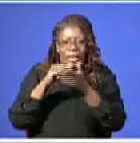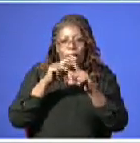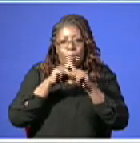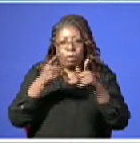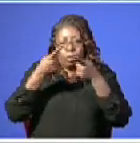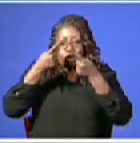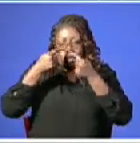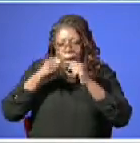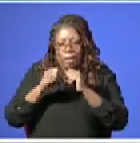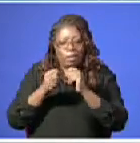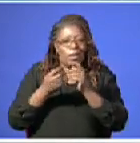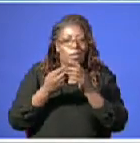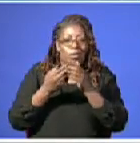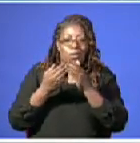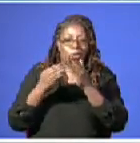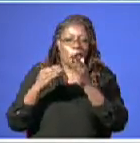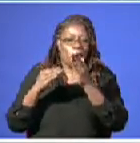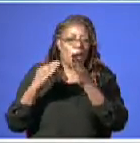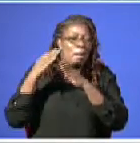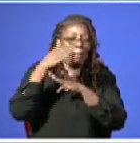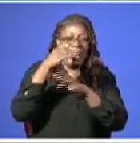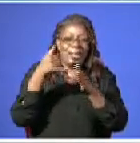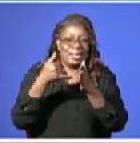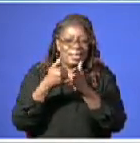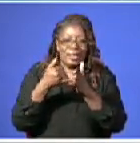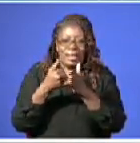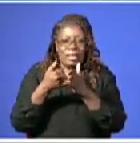to move past it and trust God that we're